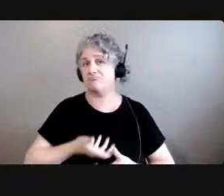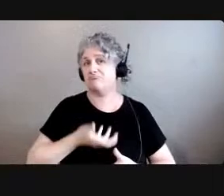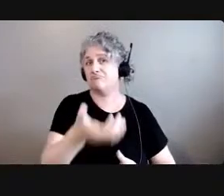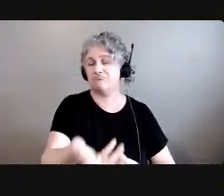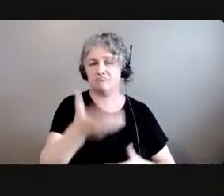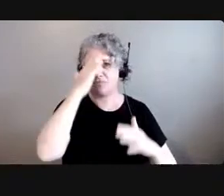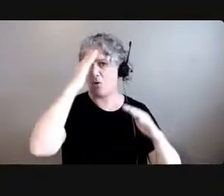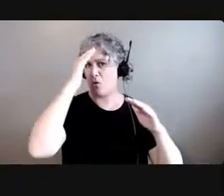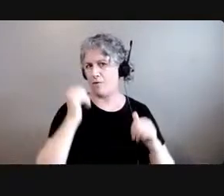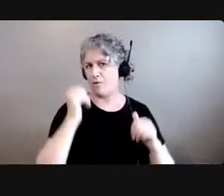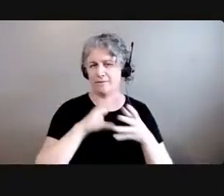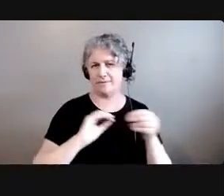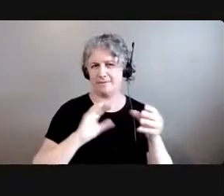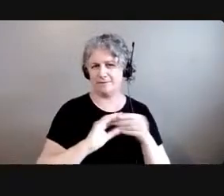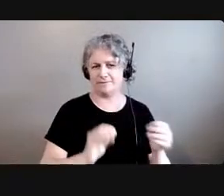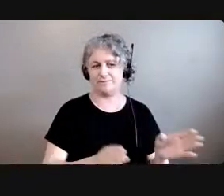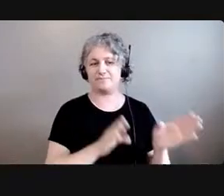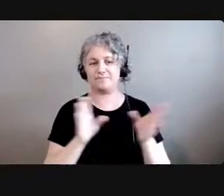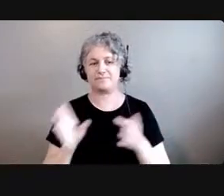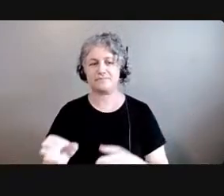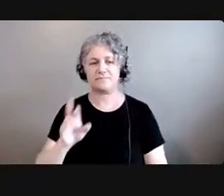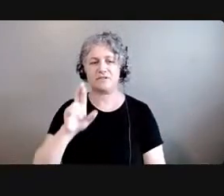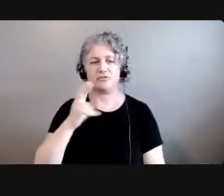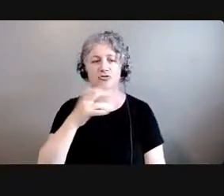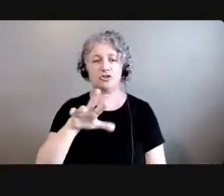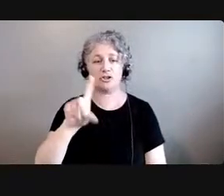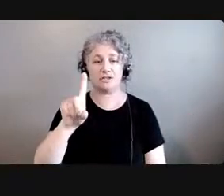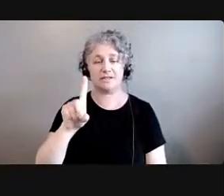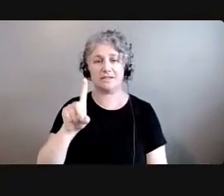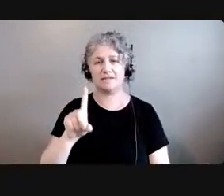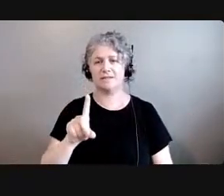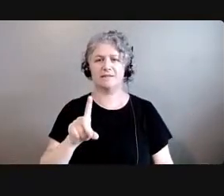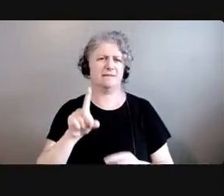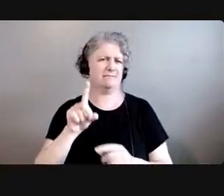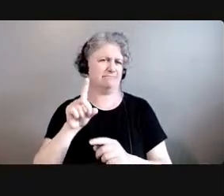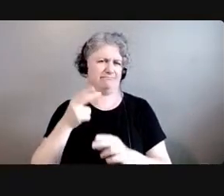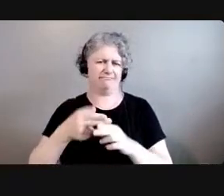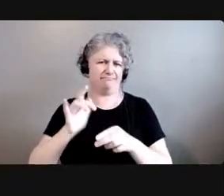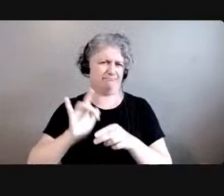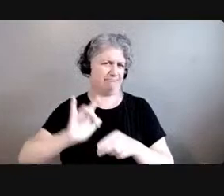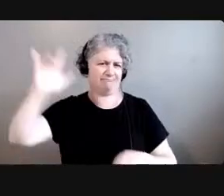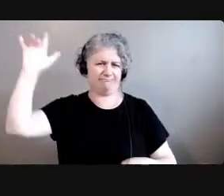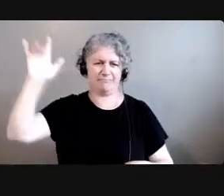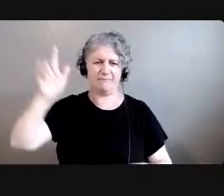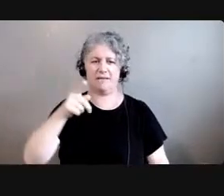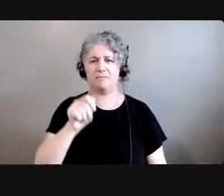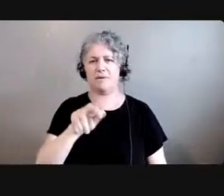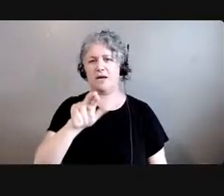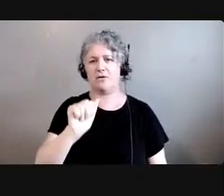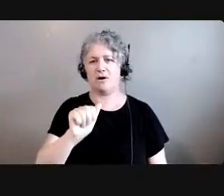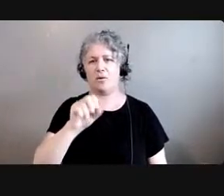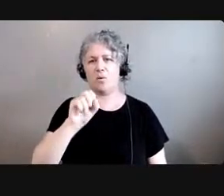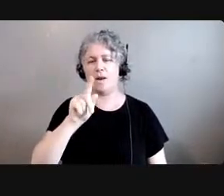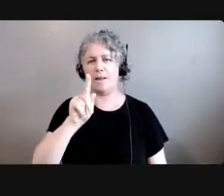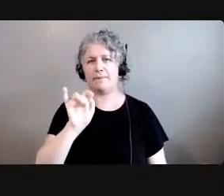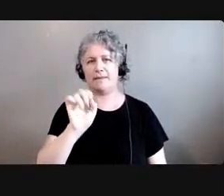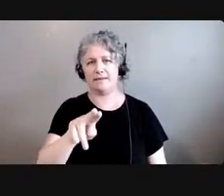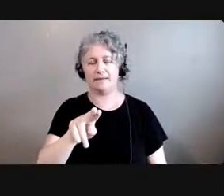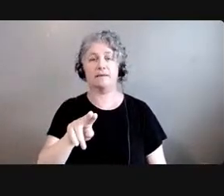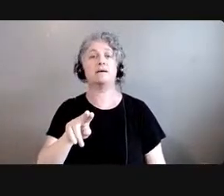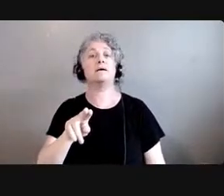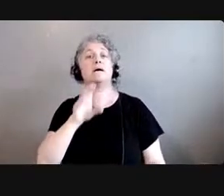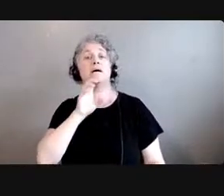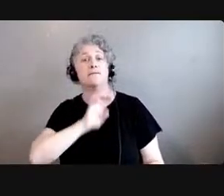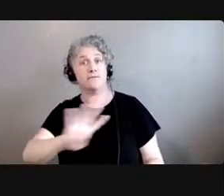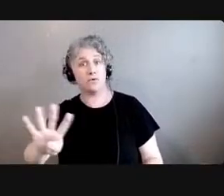Richard is a highly decorated Canadian Paralympian. Richard has been using a wheelchair since being injured in a bus accident at 4 years